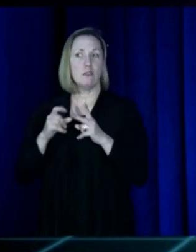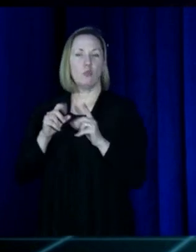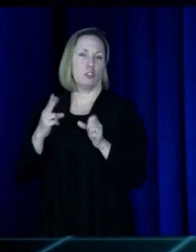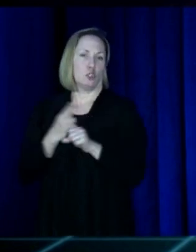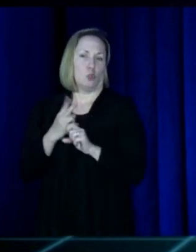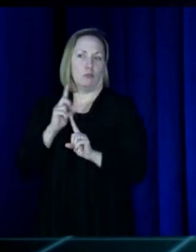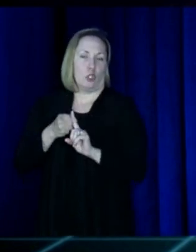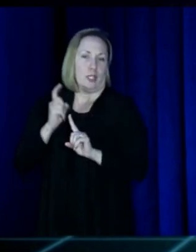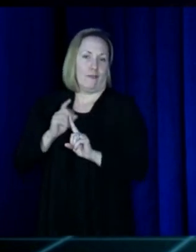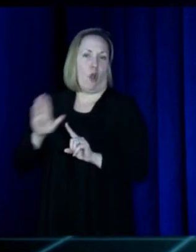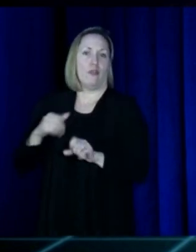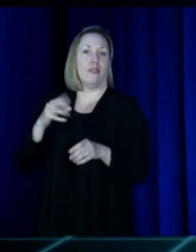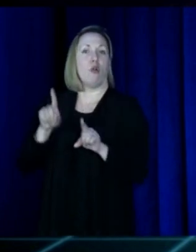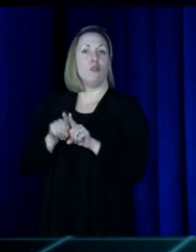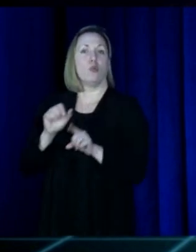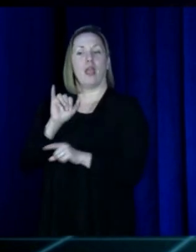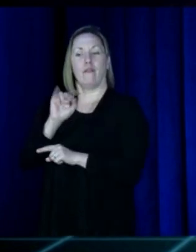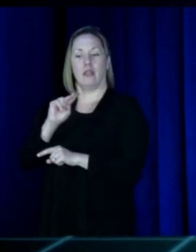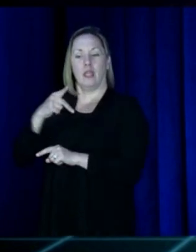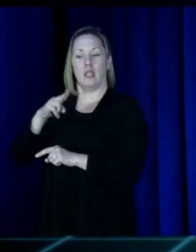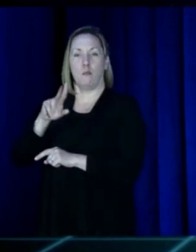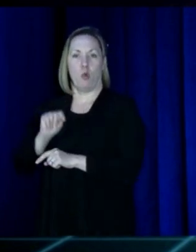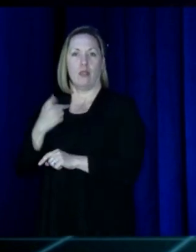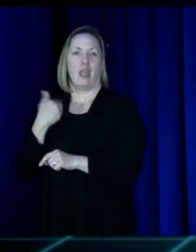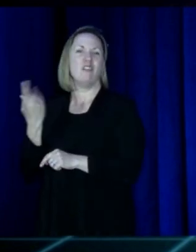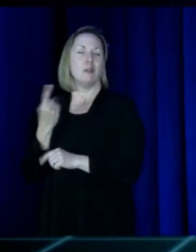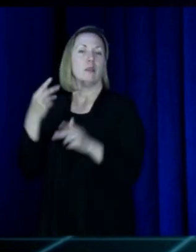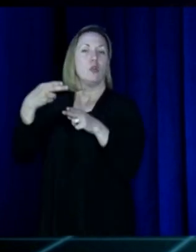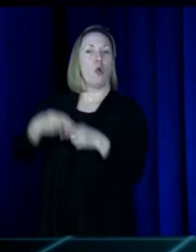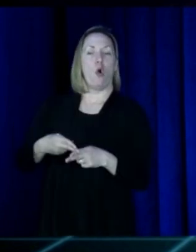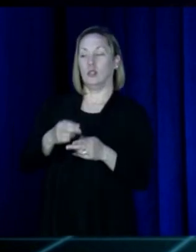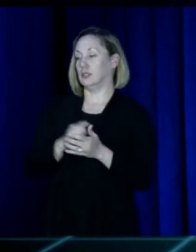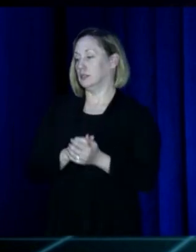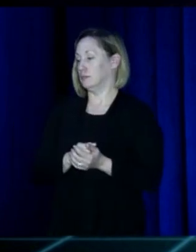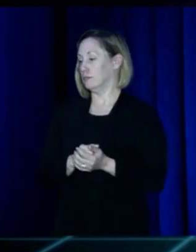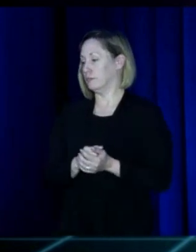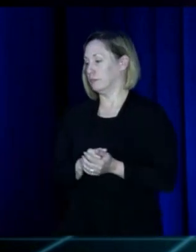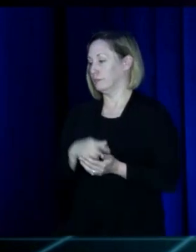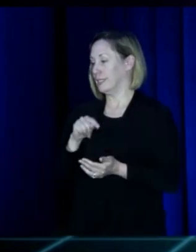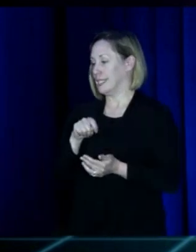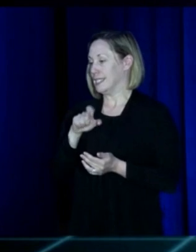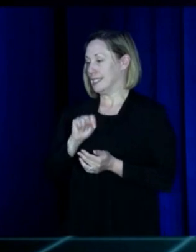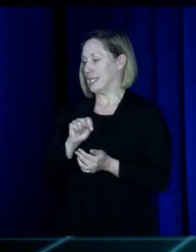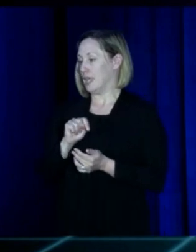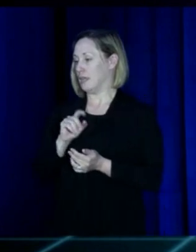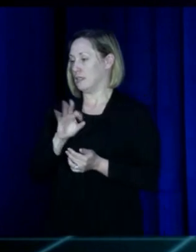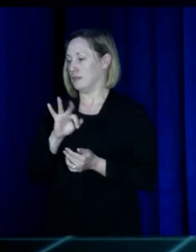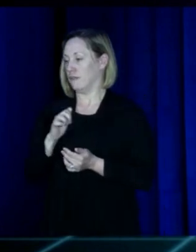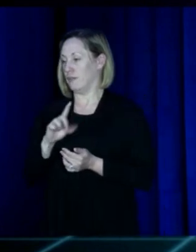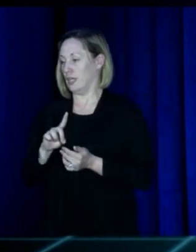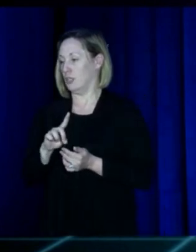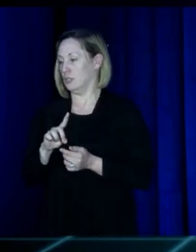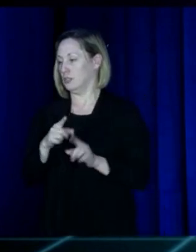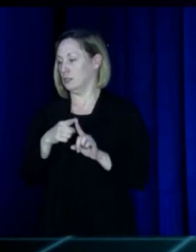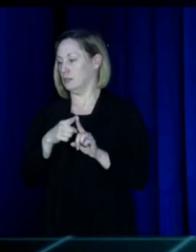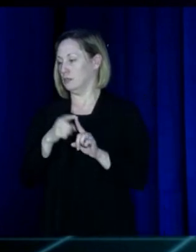They also have an input, so they have something called a text field from radix